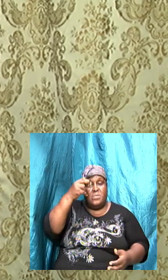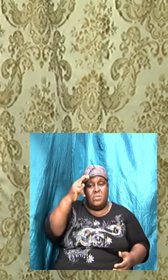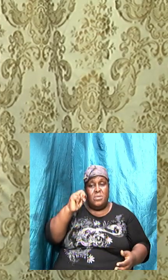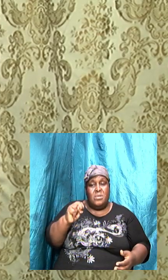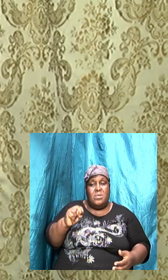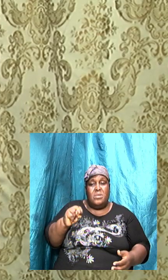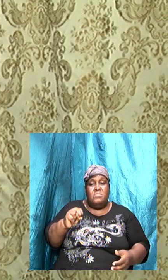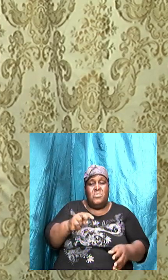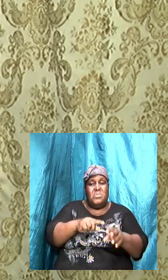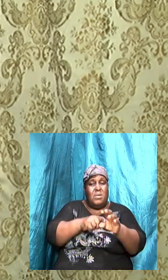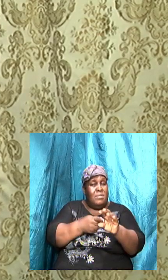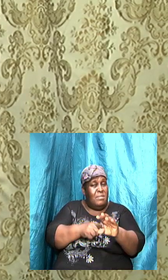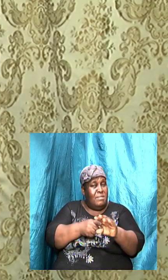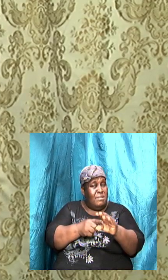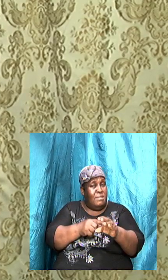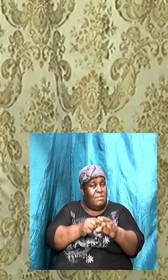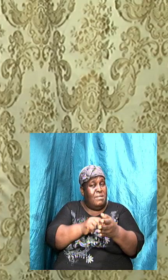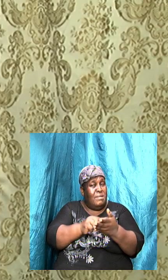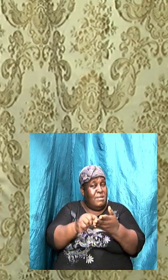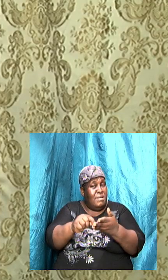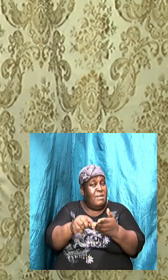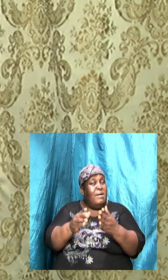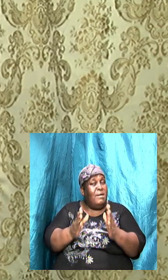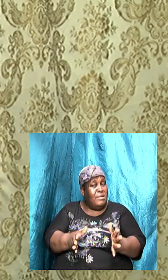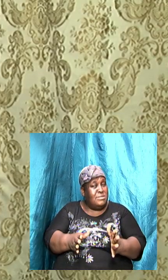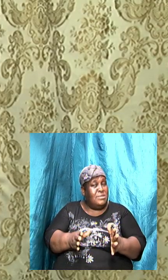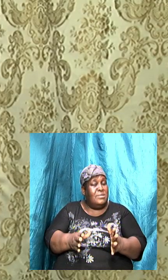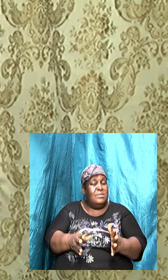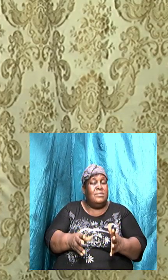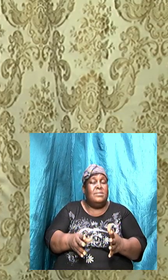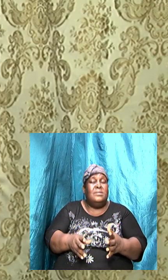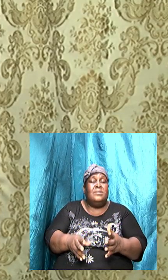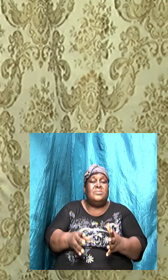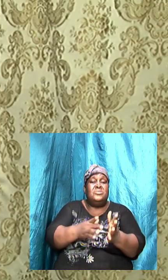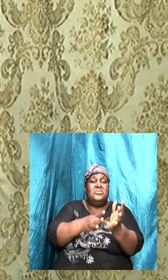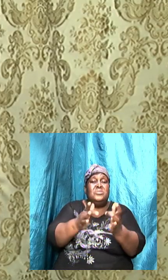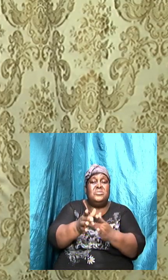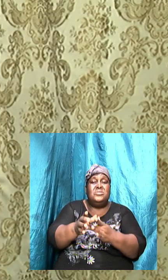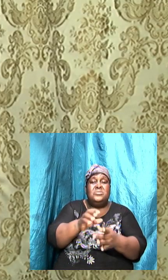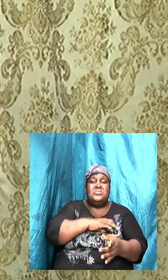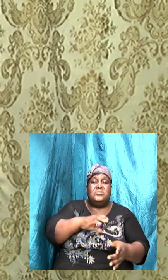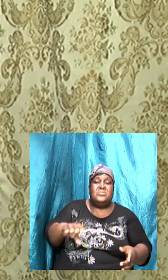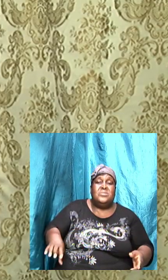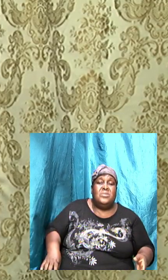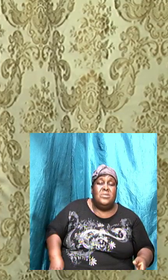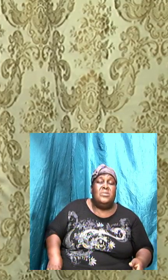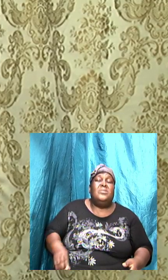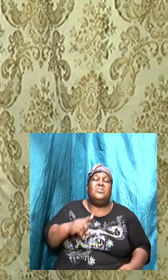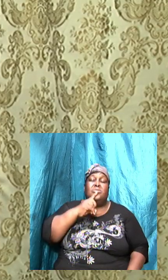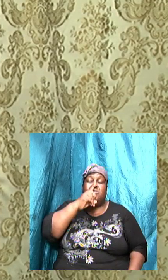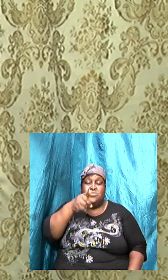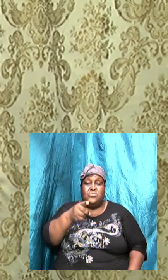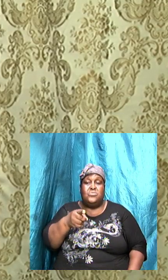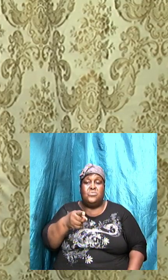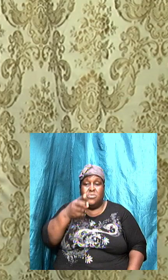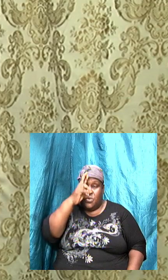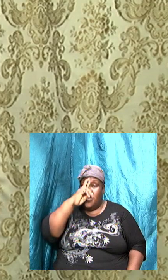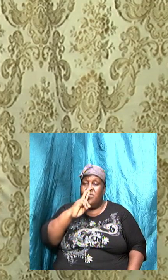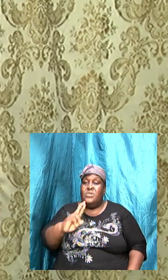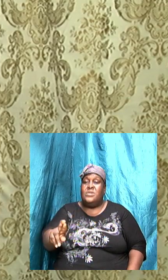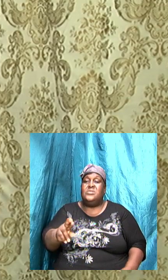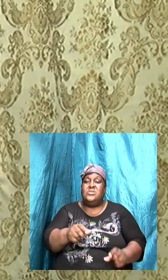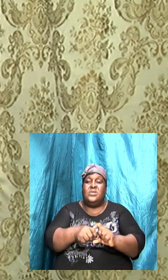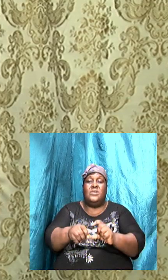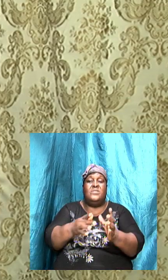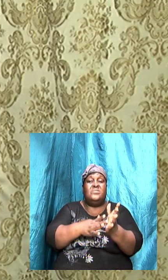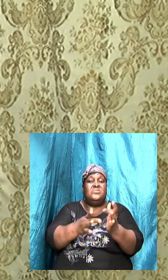Almighty. And it was, in fact, according to the scriptures, the revelation of Jesus Christ. So